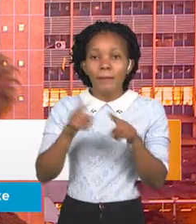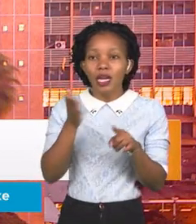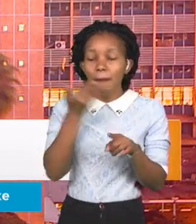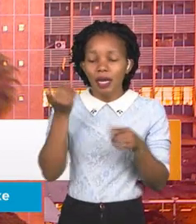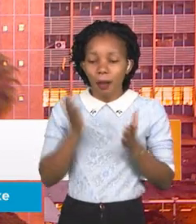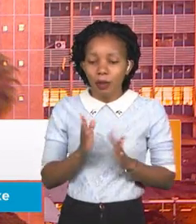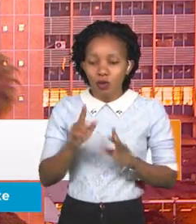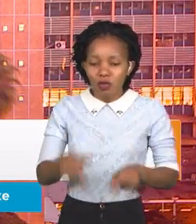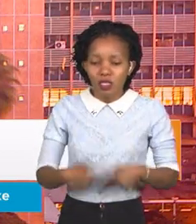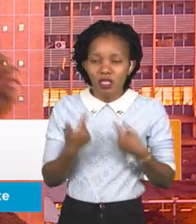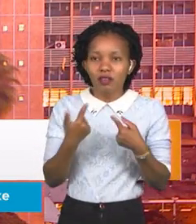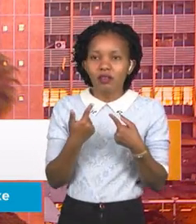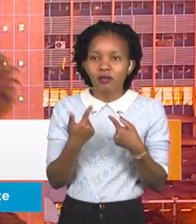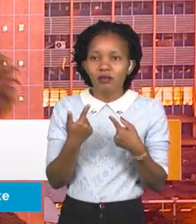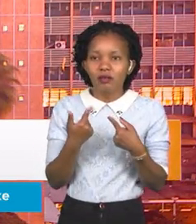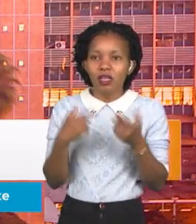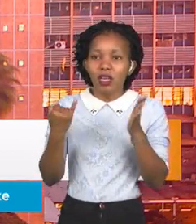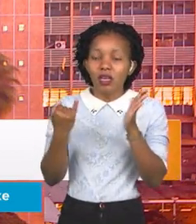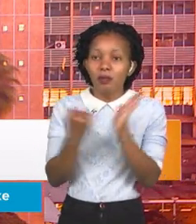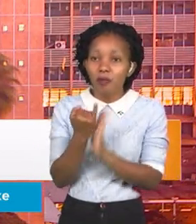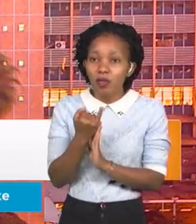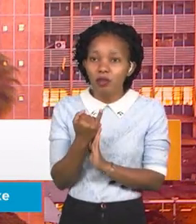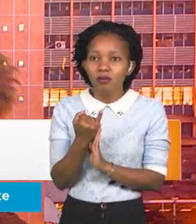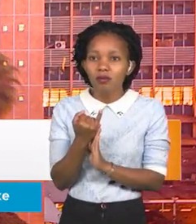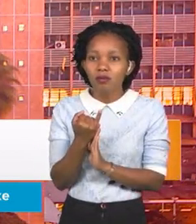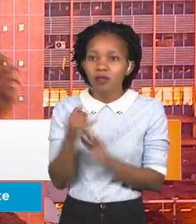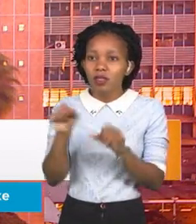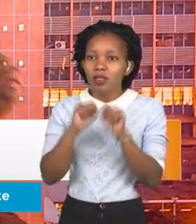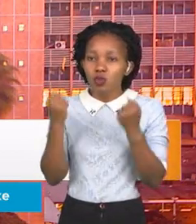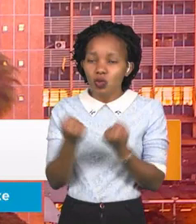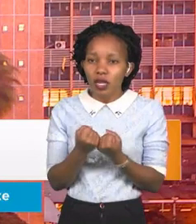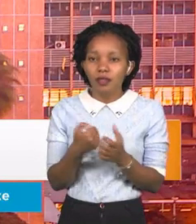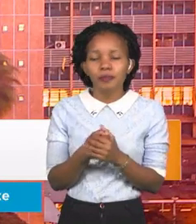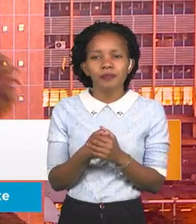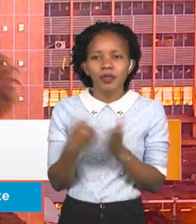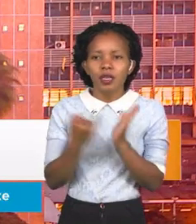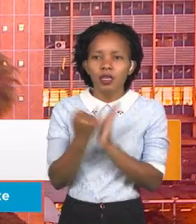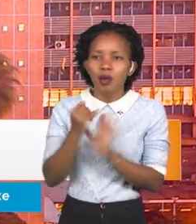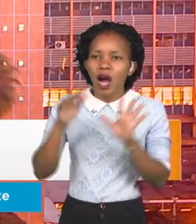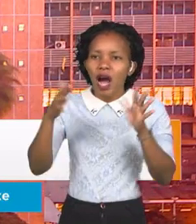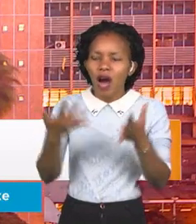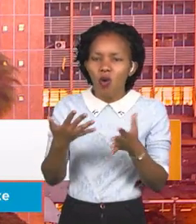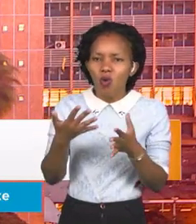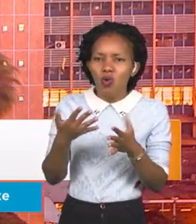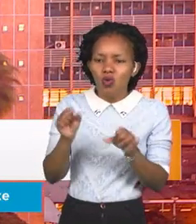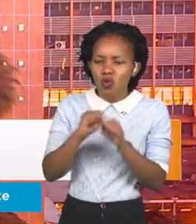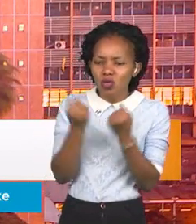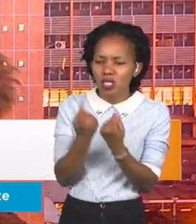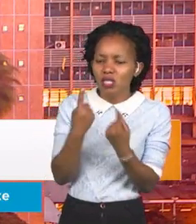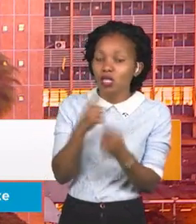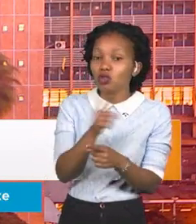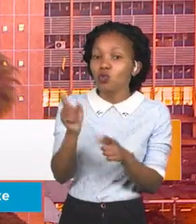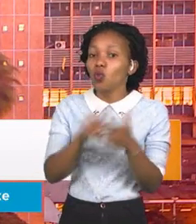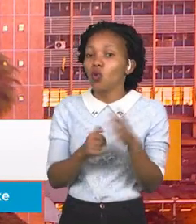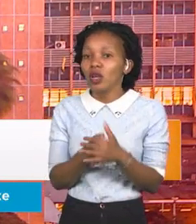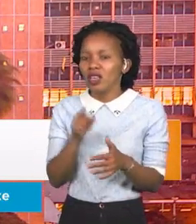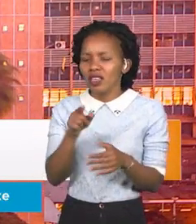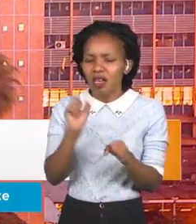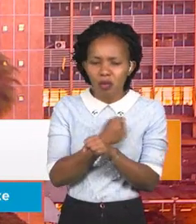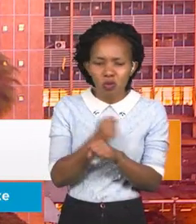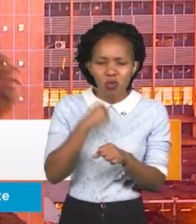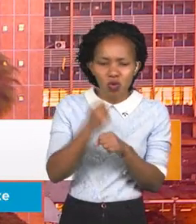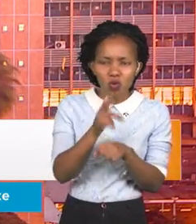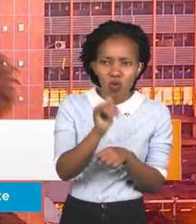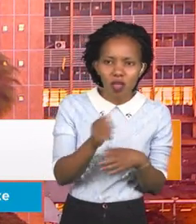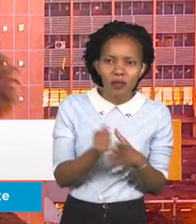yourself improves mm-hmm. with society. Yeah, it improves with how much society tells you, okay, here you cannot do that well.